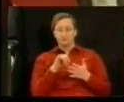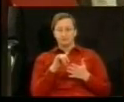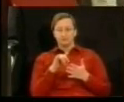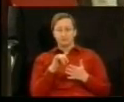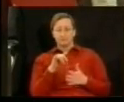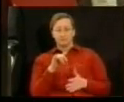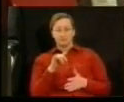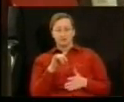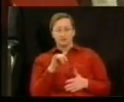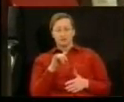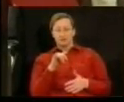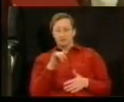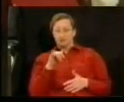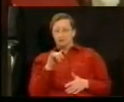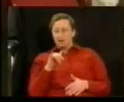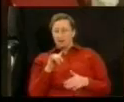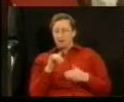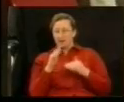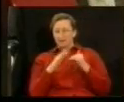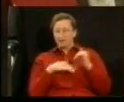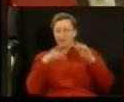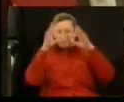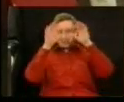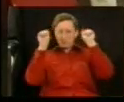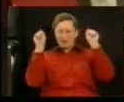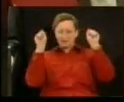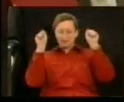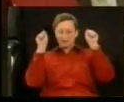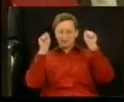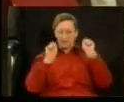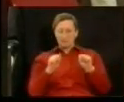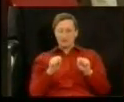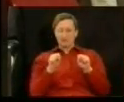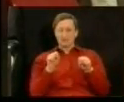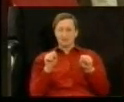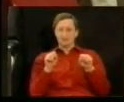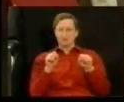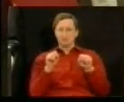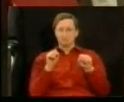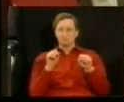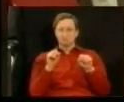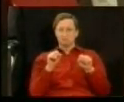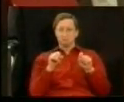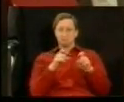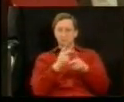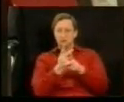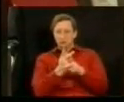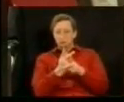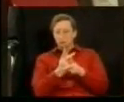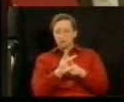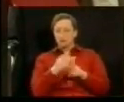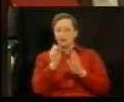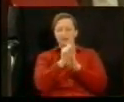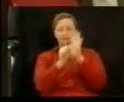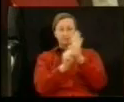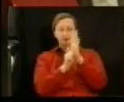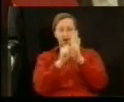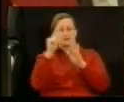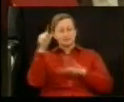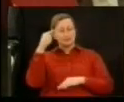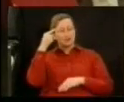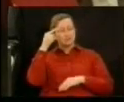certainly then the president's ability to govern holds before the United States government. State government is a very